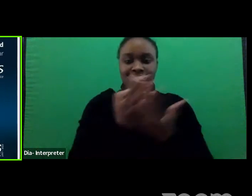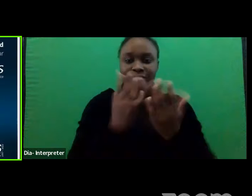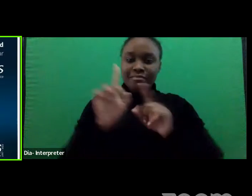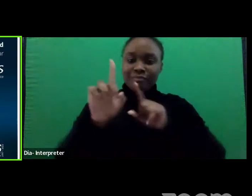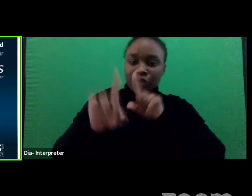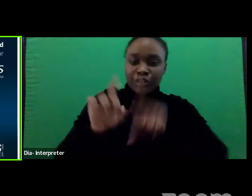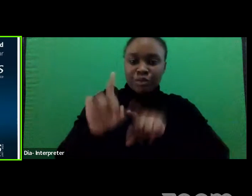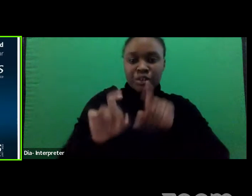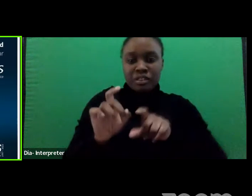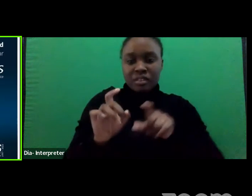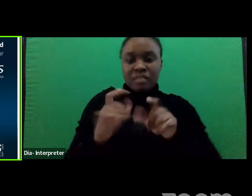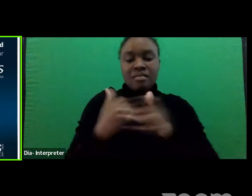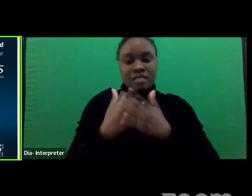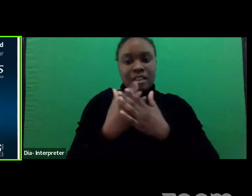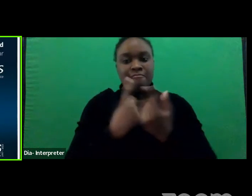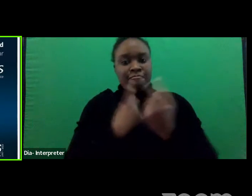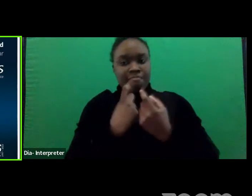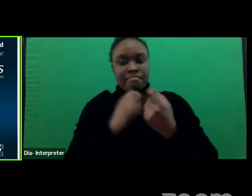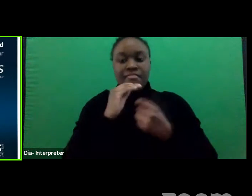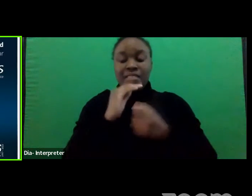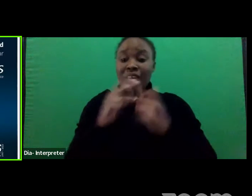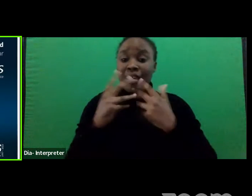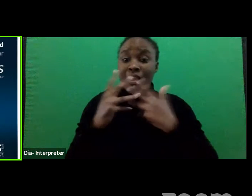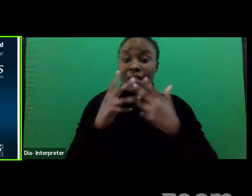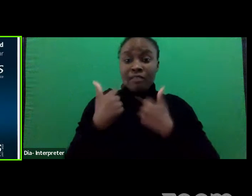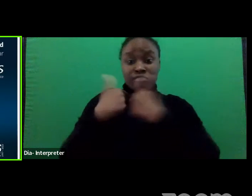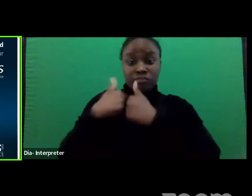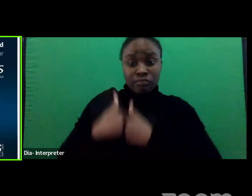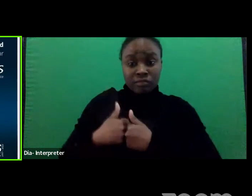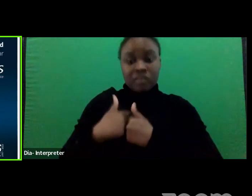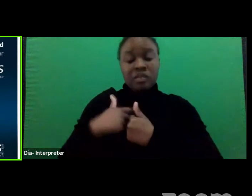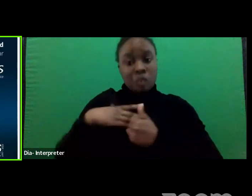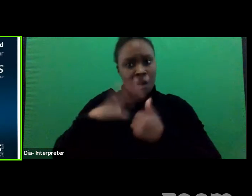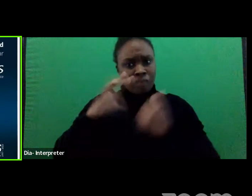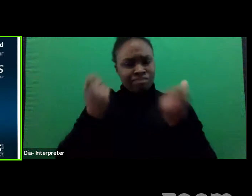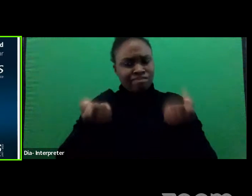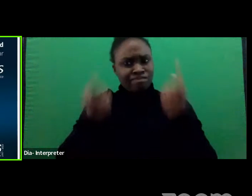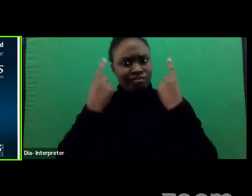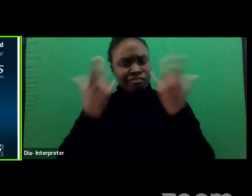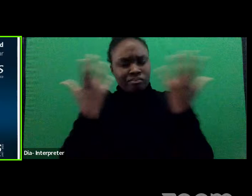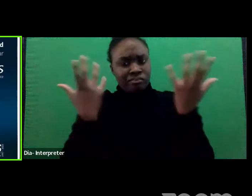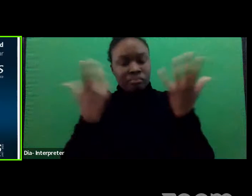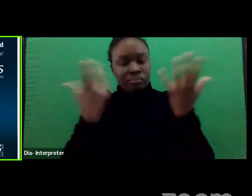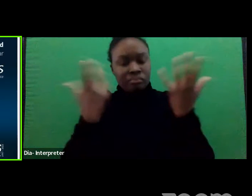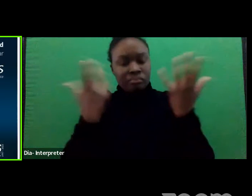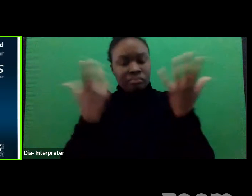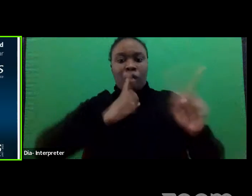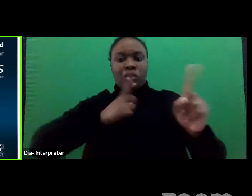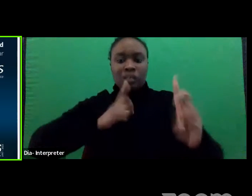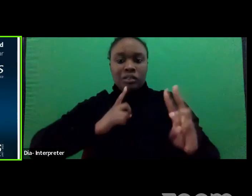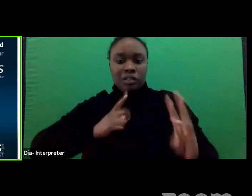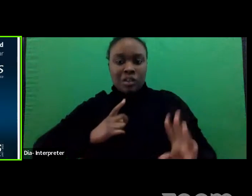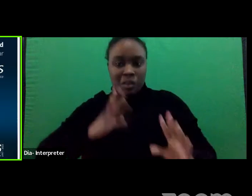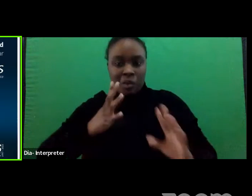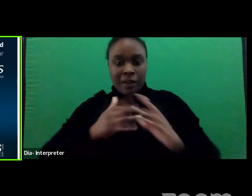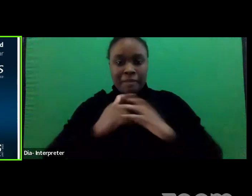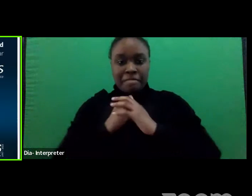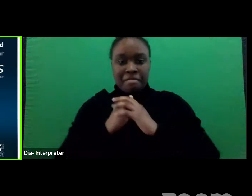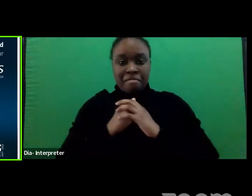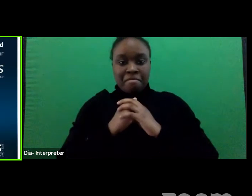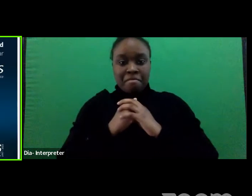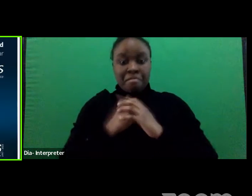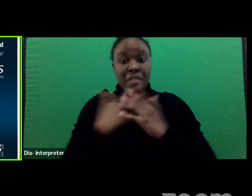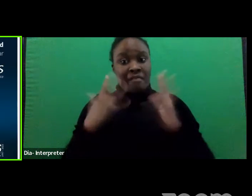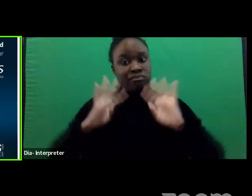clarify any challenges that you would like us to clarify for you this evening. I have a panel of experts with